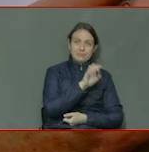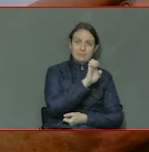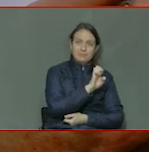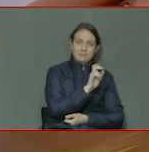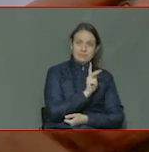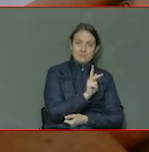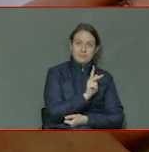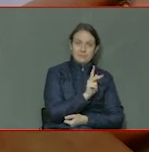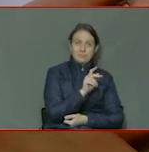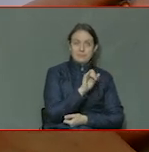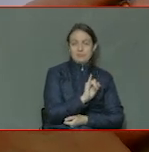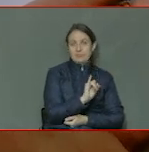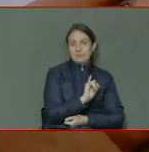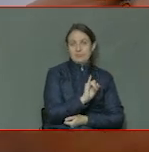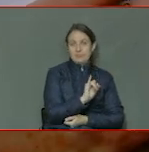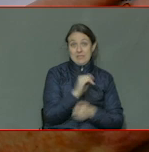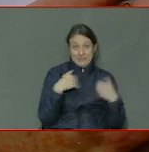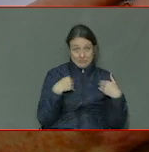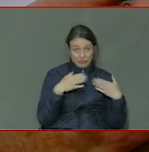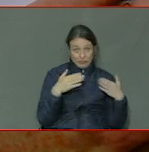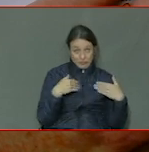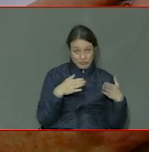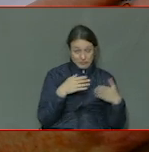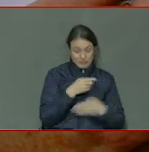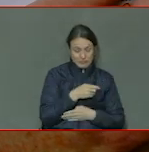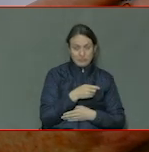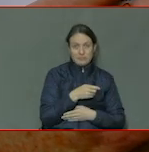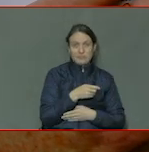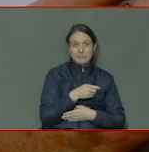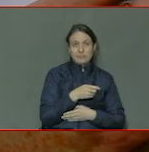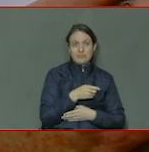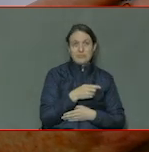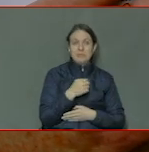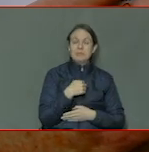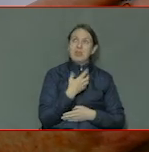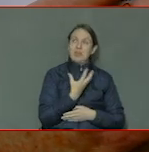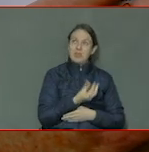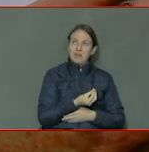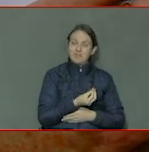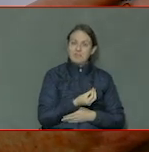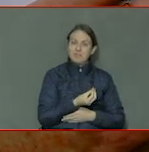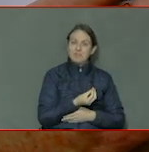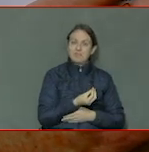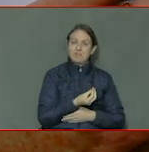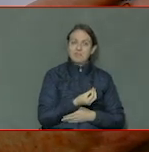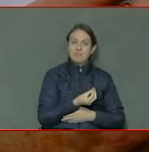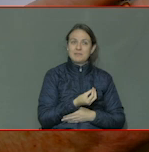EKI. That's initial. Now initially I had